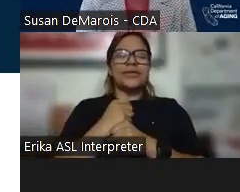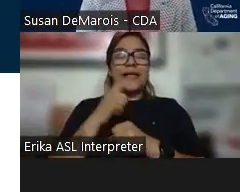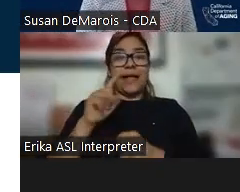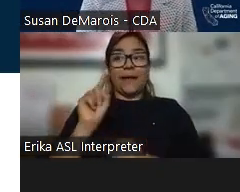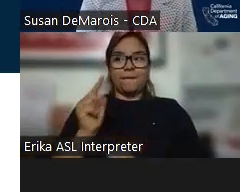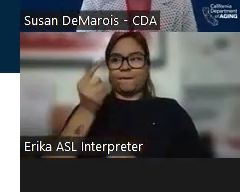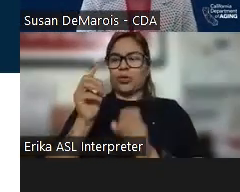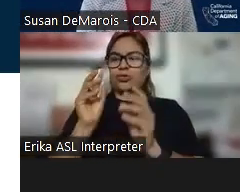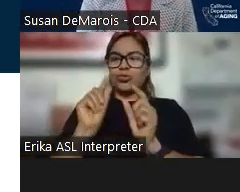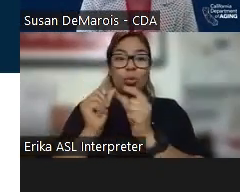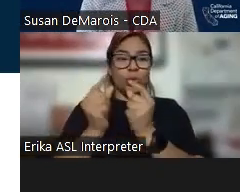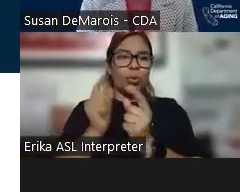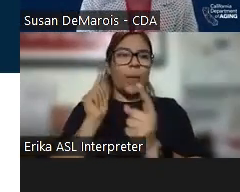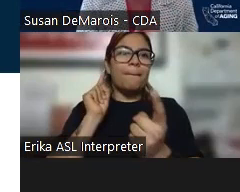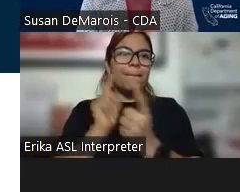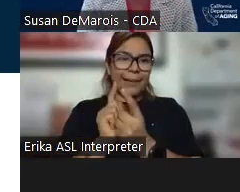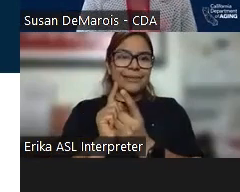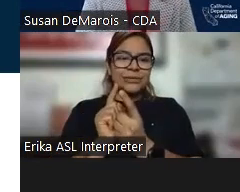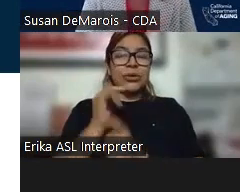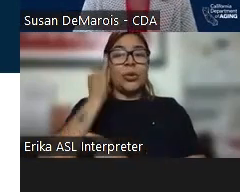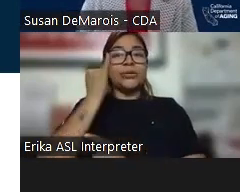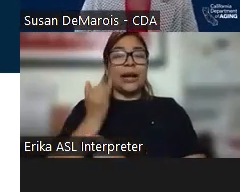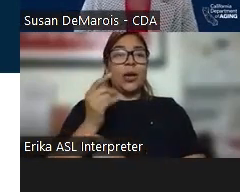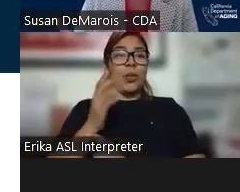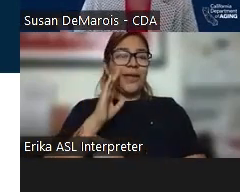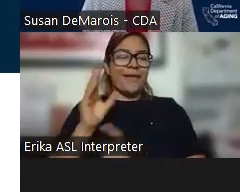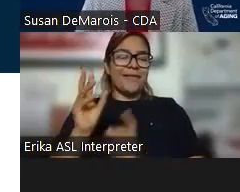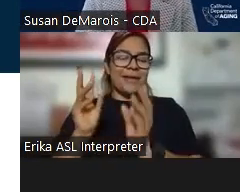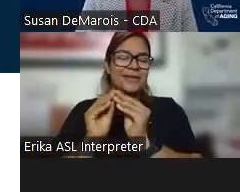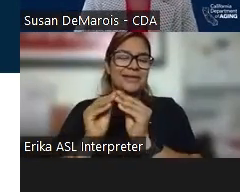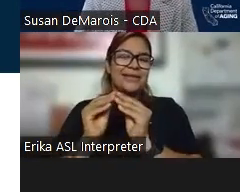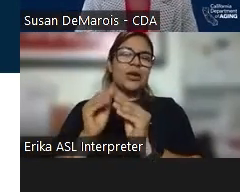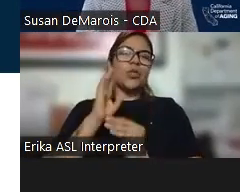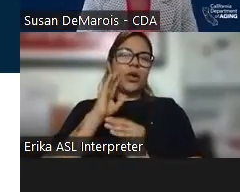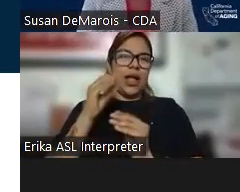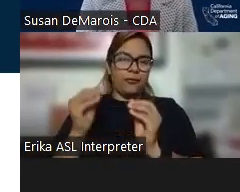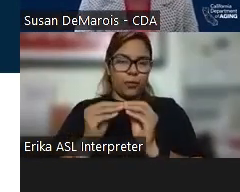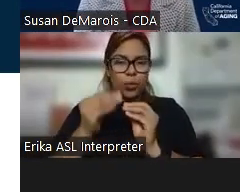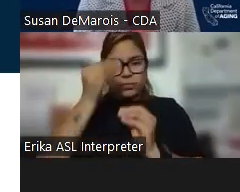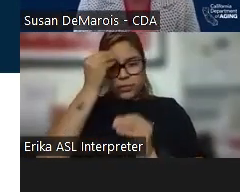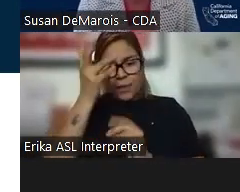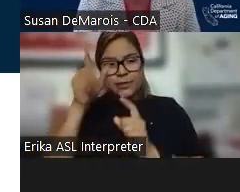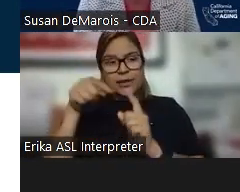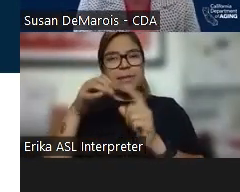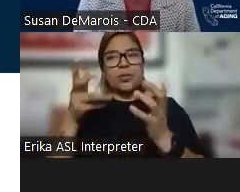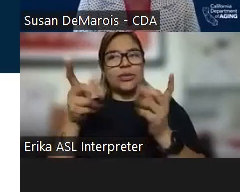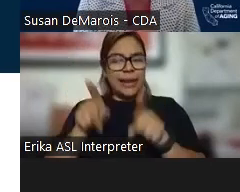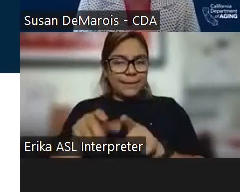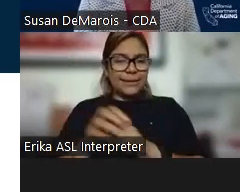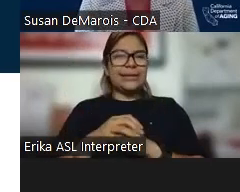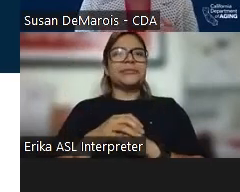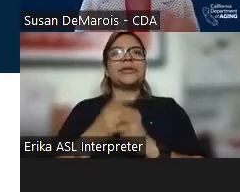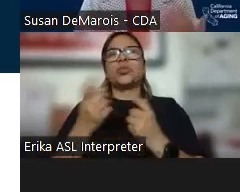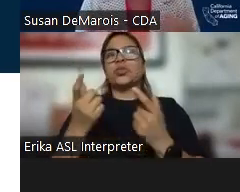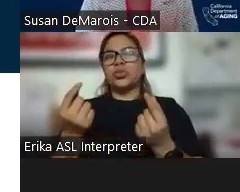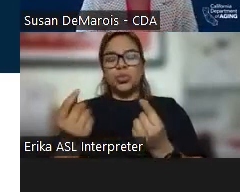met. So you'll all be invited to rejoin, where we provide updates and hear from you again on all of those